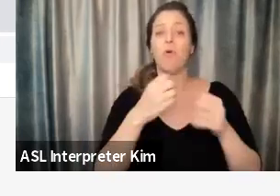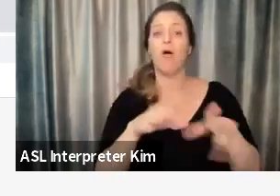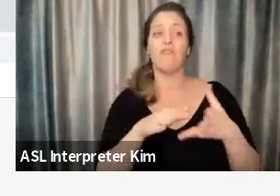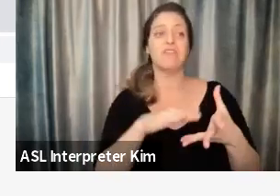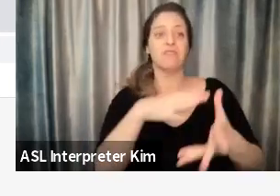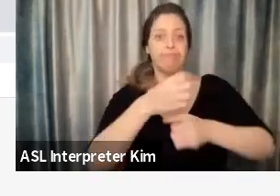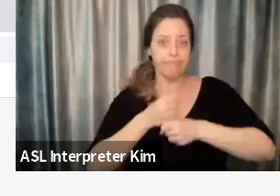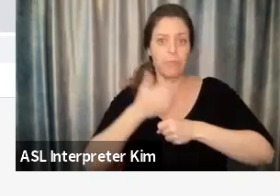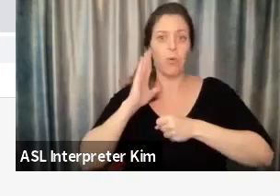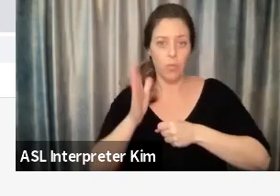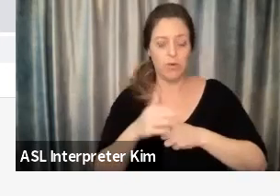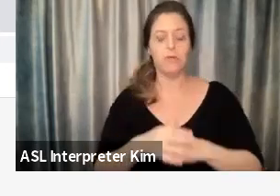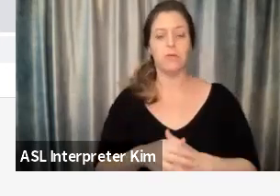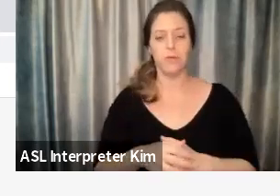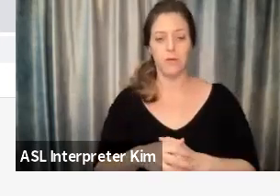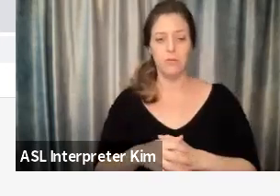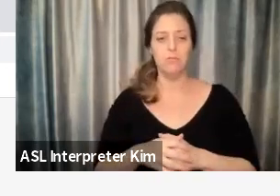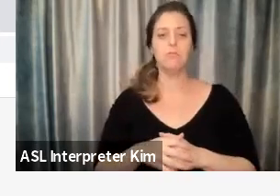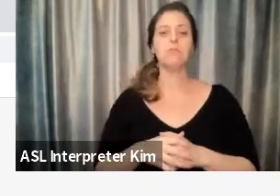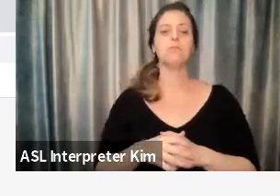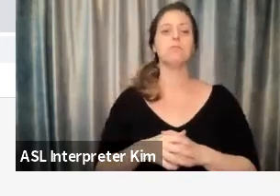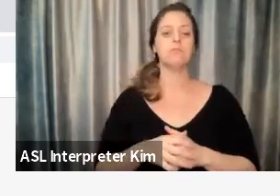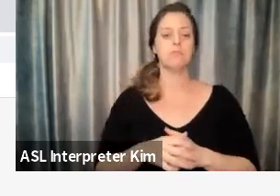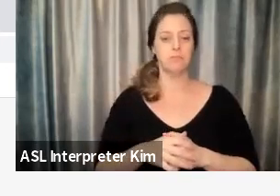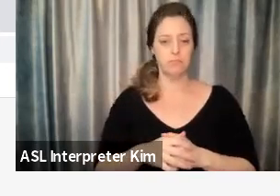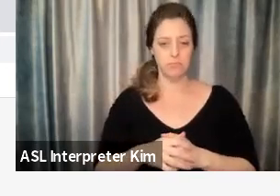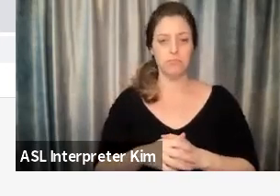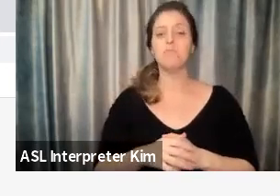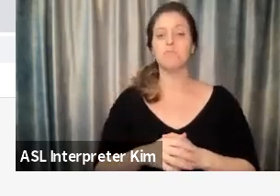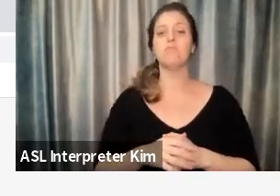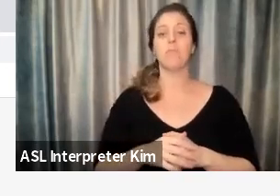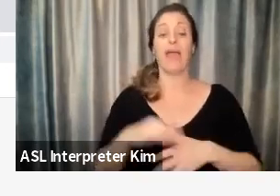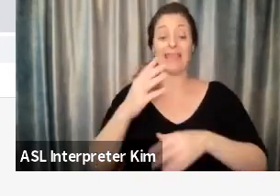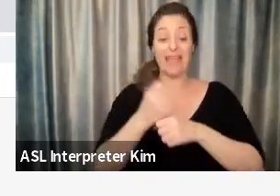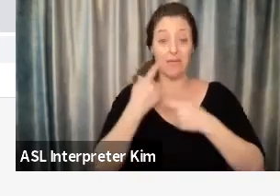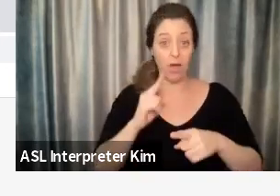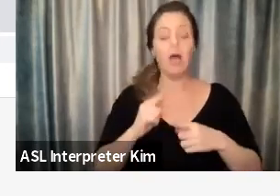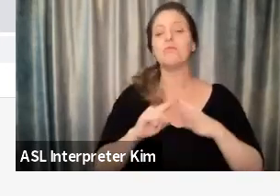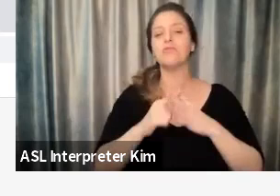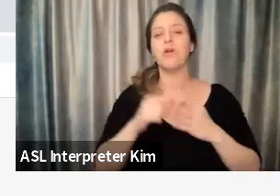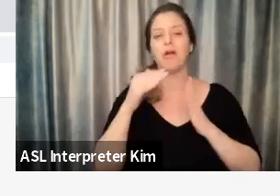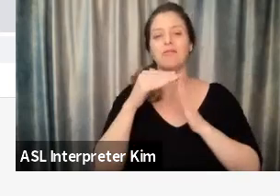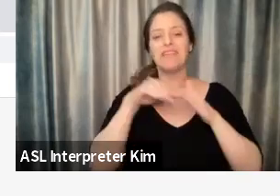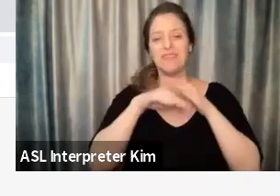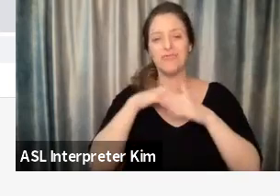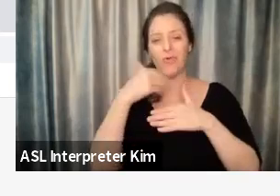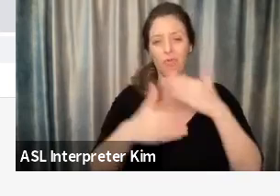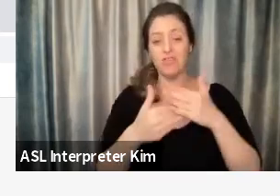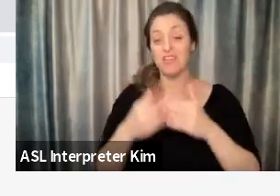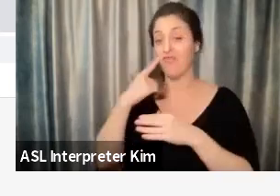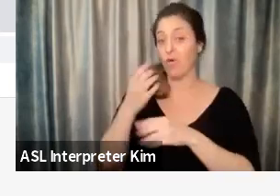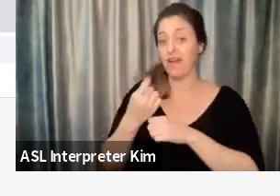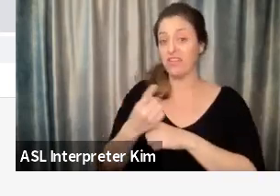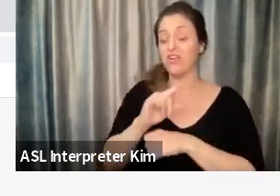you're enrolling. You know, they get a reminder and they'll start the enrollment process. You could start now the enrollment process for next year